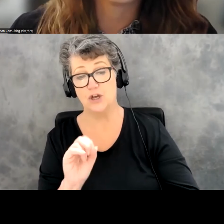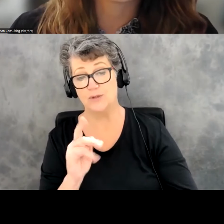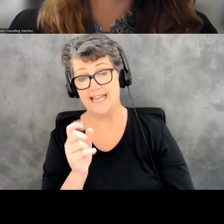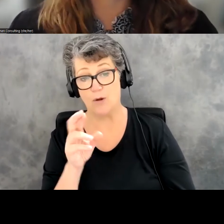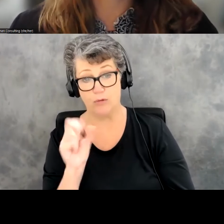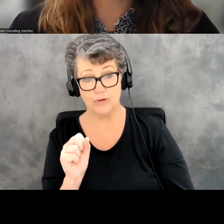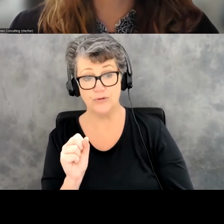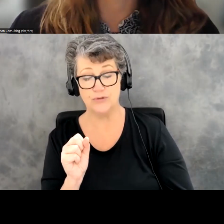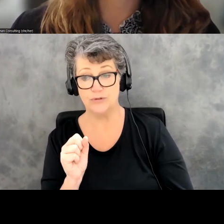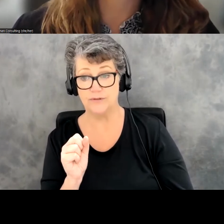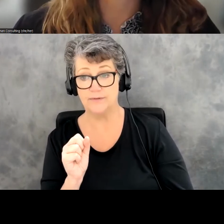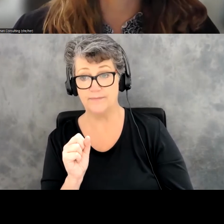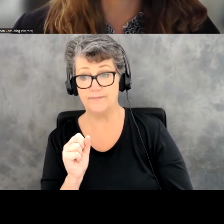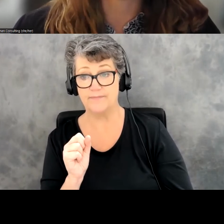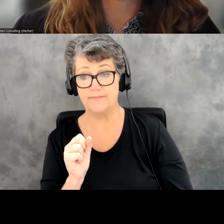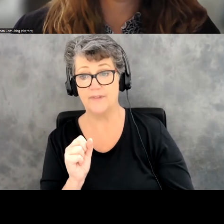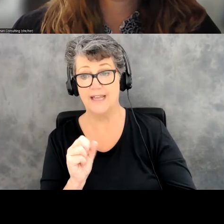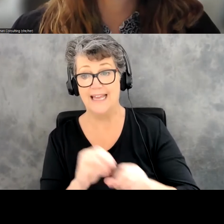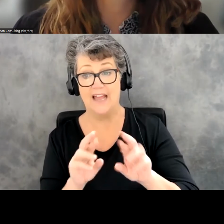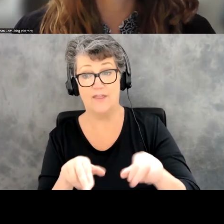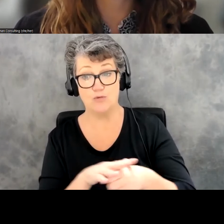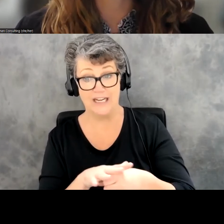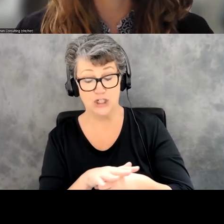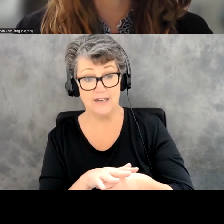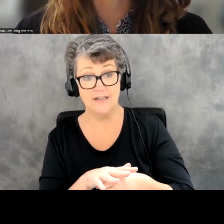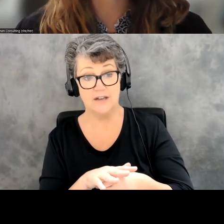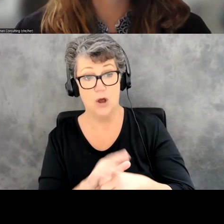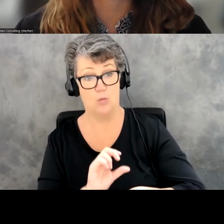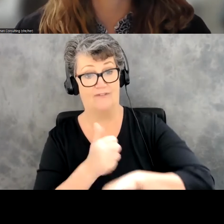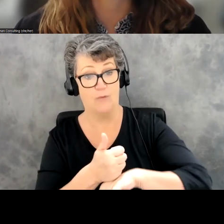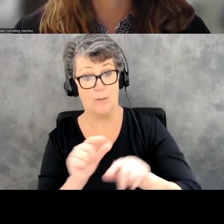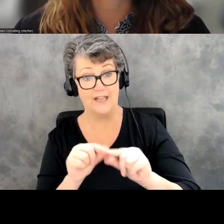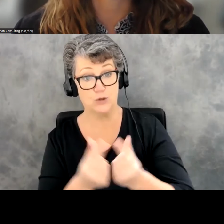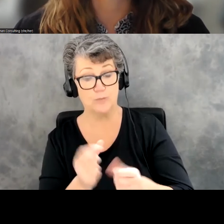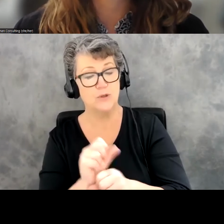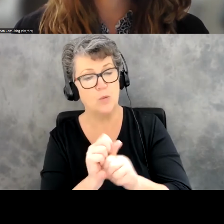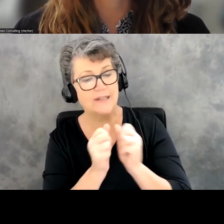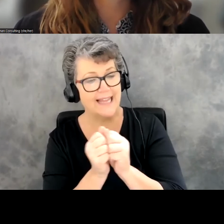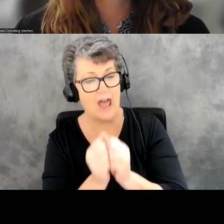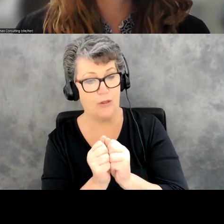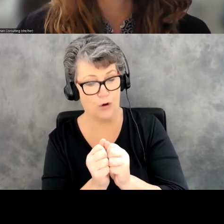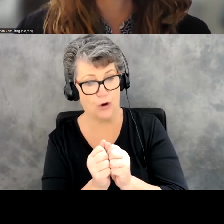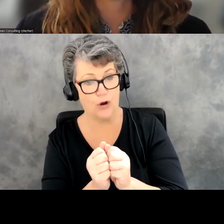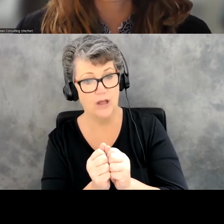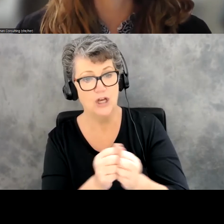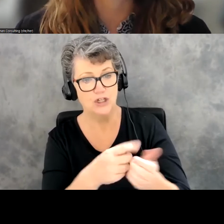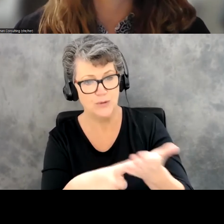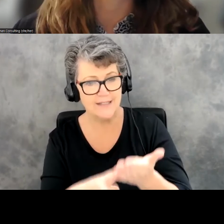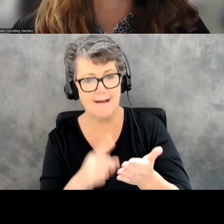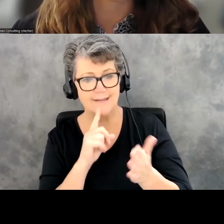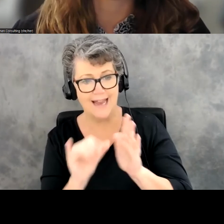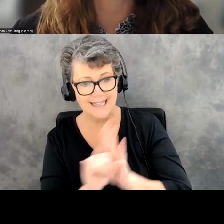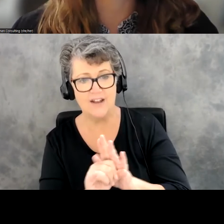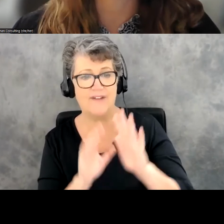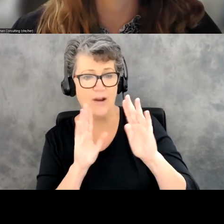in stakeholders in a region will form these groups to work together to discuss, identify, and